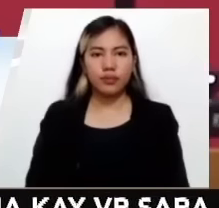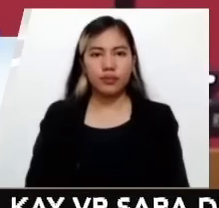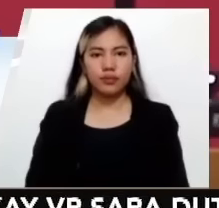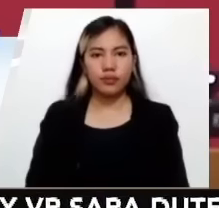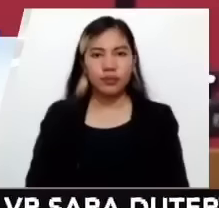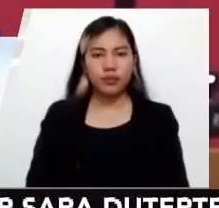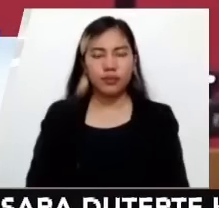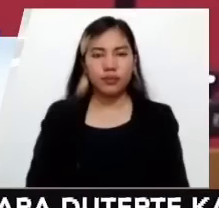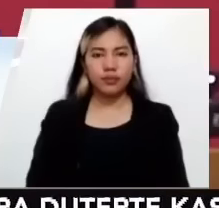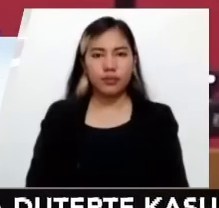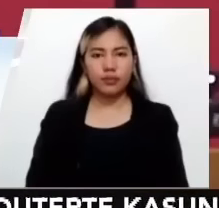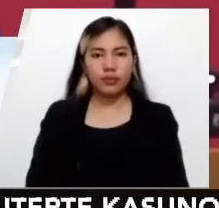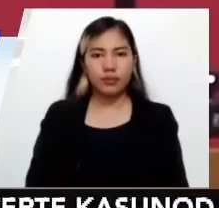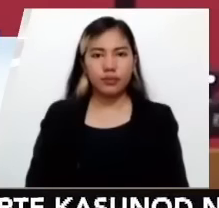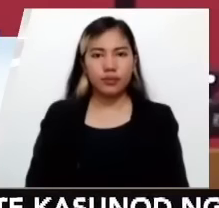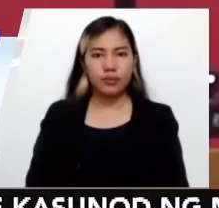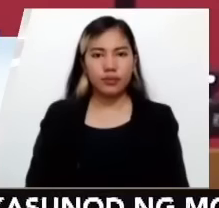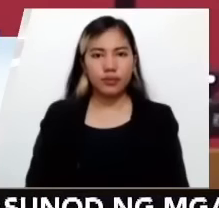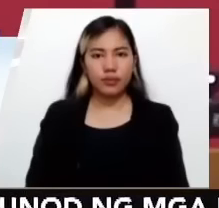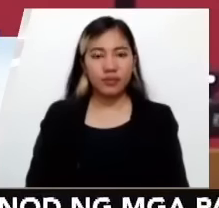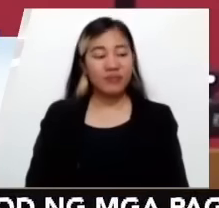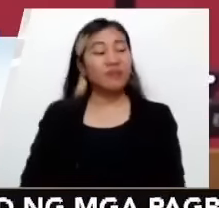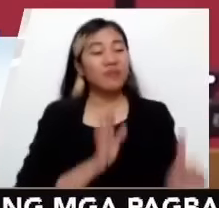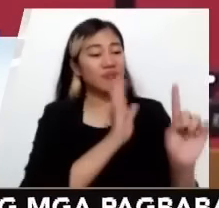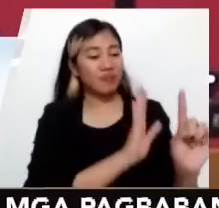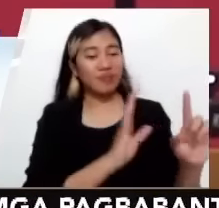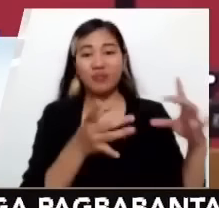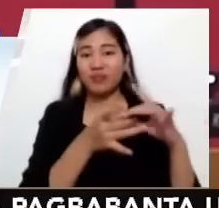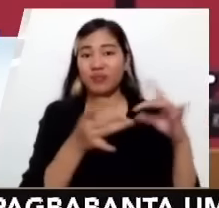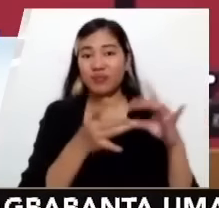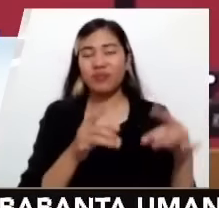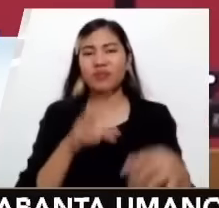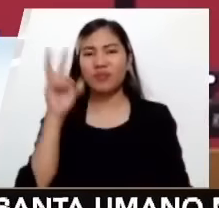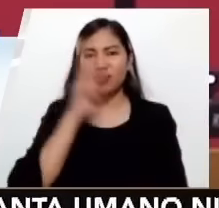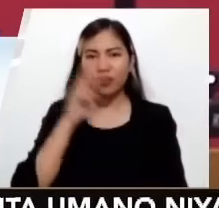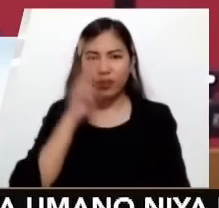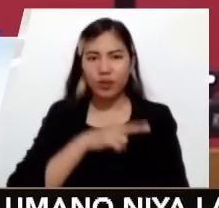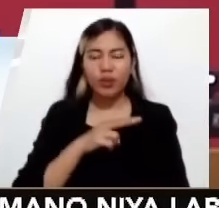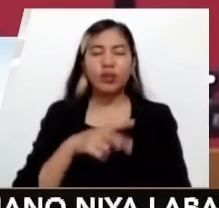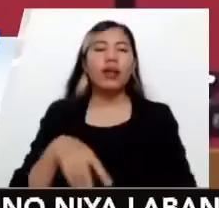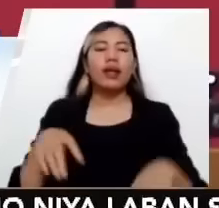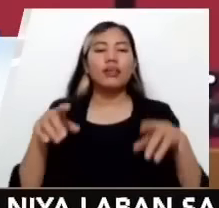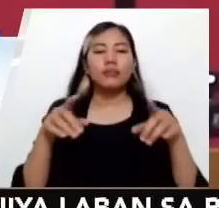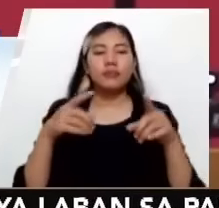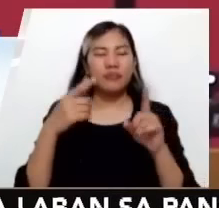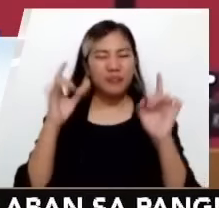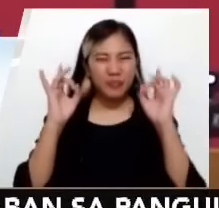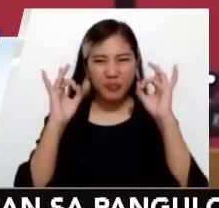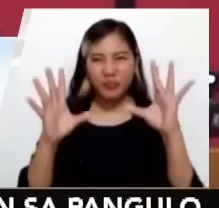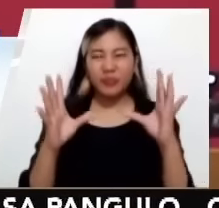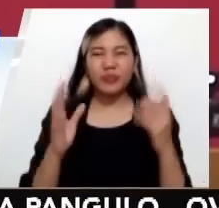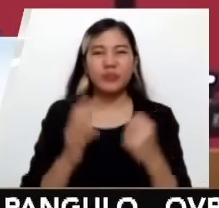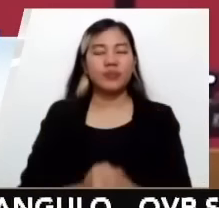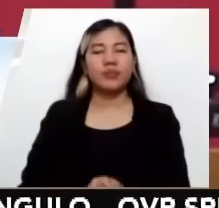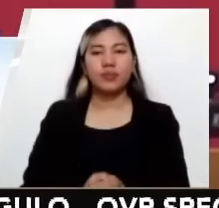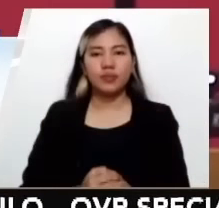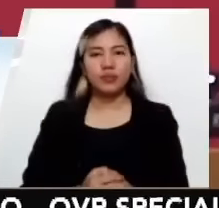ngan such statement is not just reckless it is dangerous it sends a chilling message to our